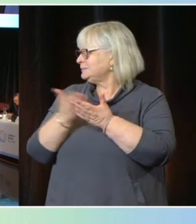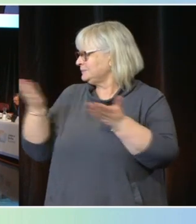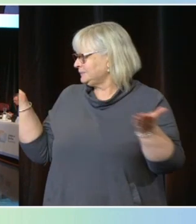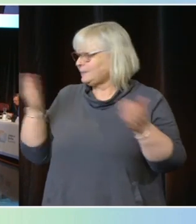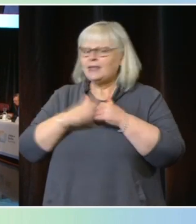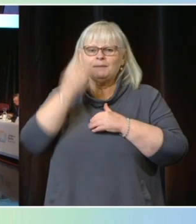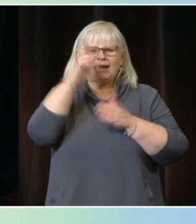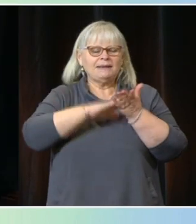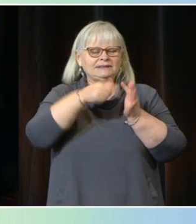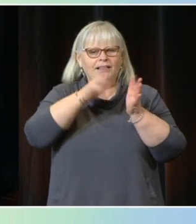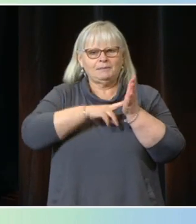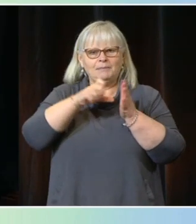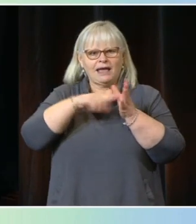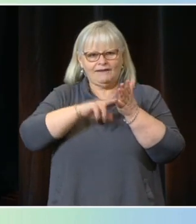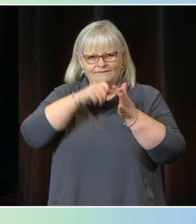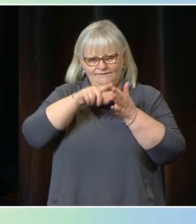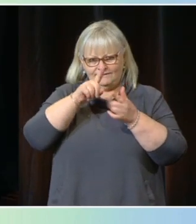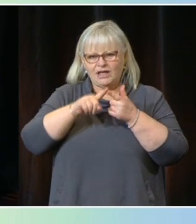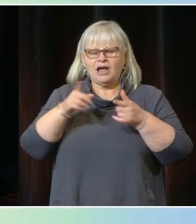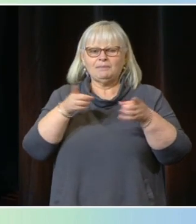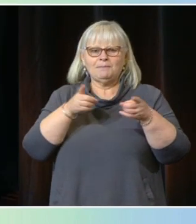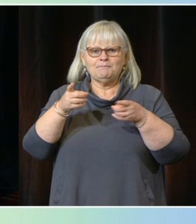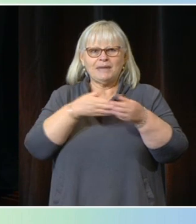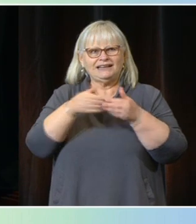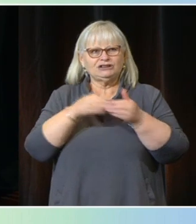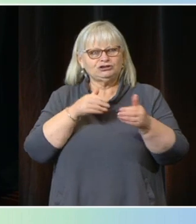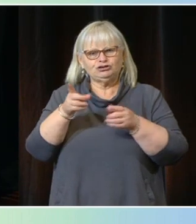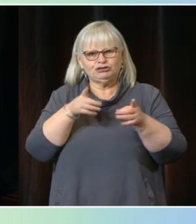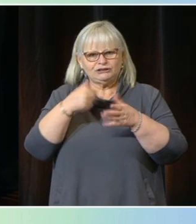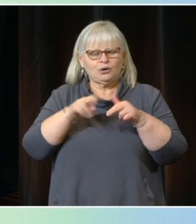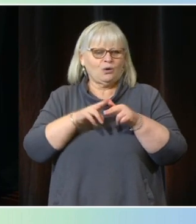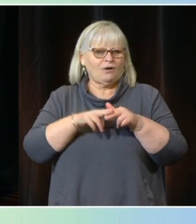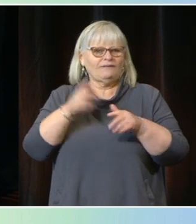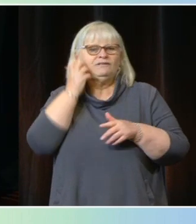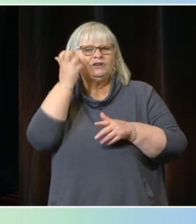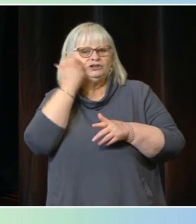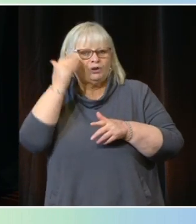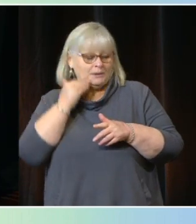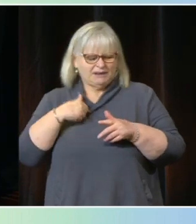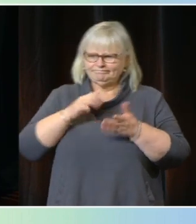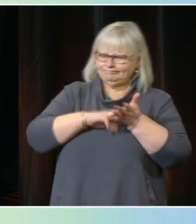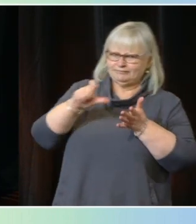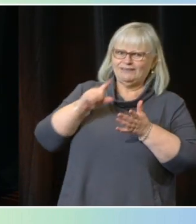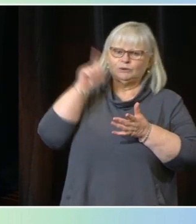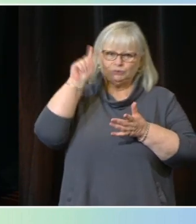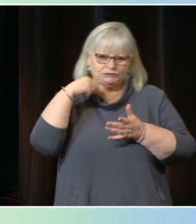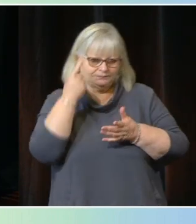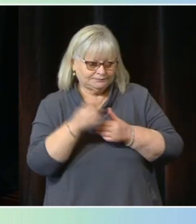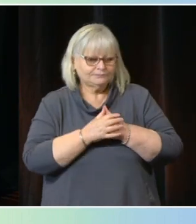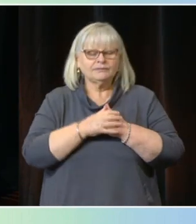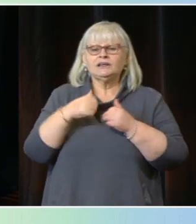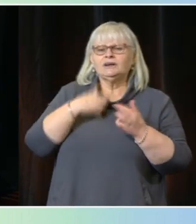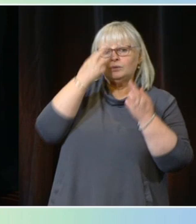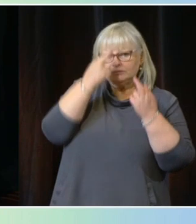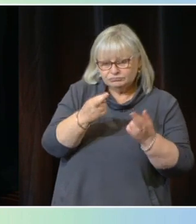is Helen McCabe I am the founder and managing director of future women and your MC for the next two days I'd also like to pay